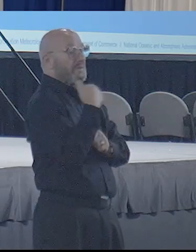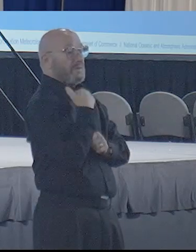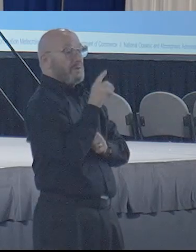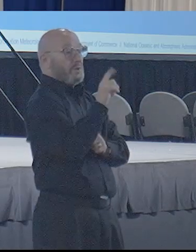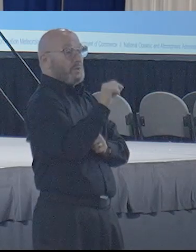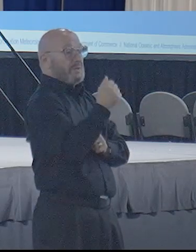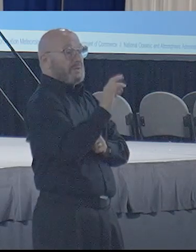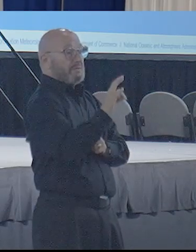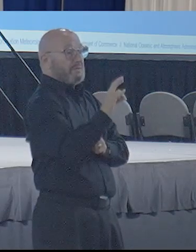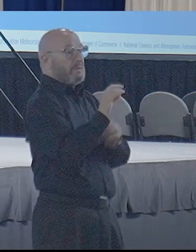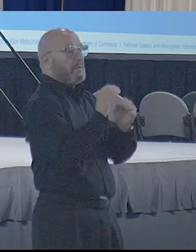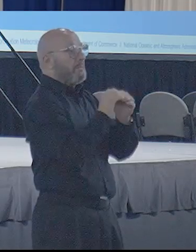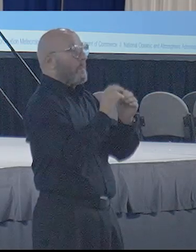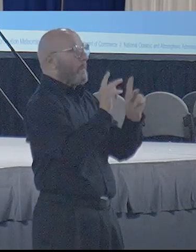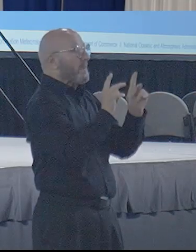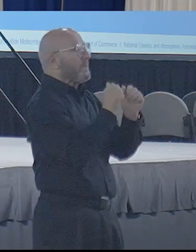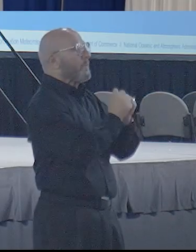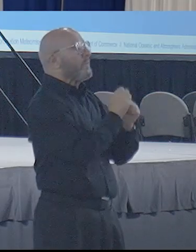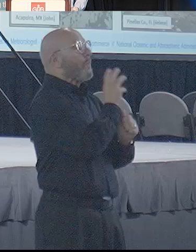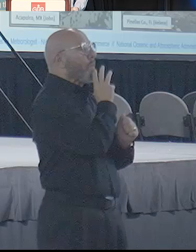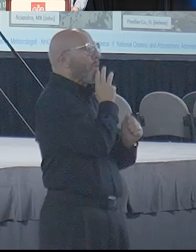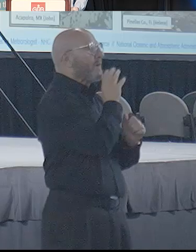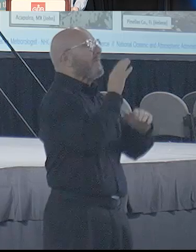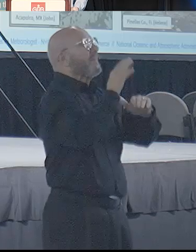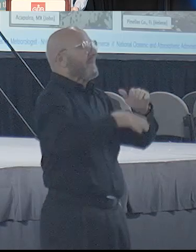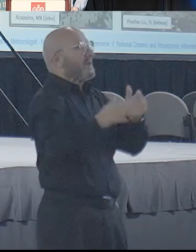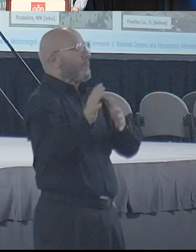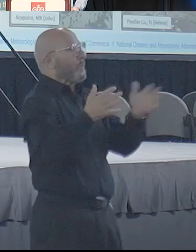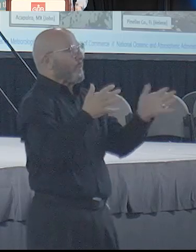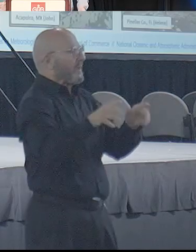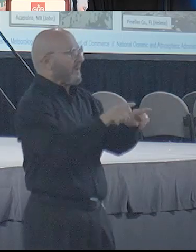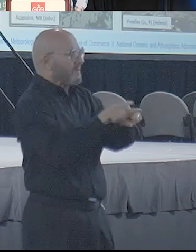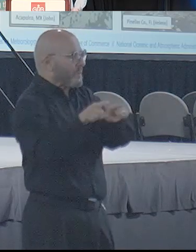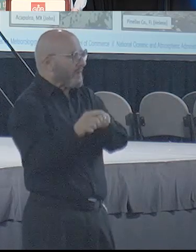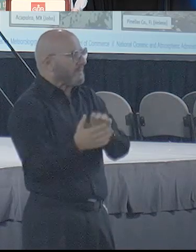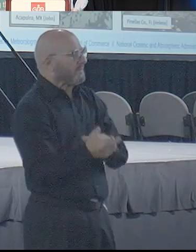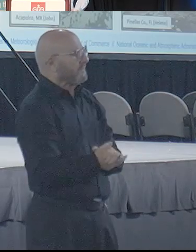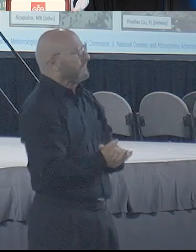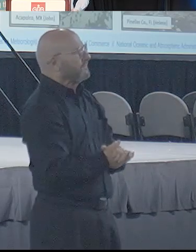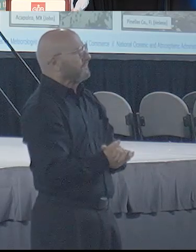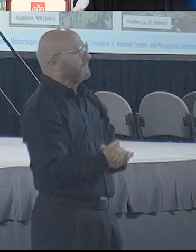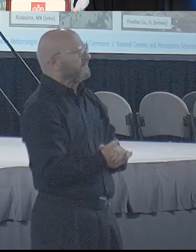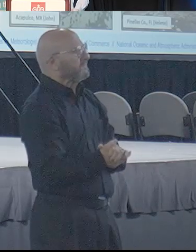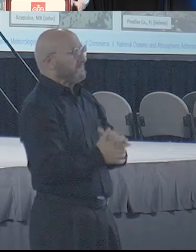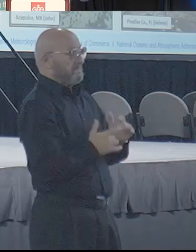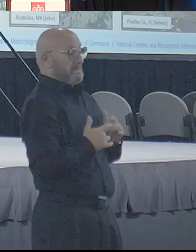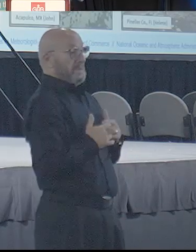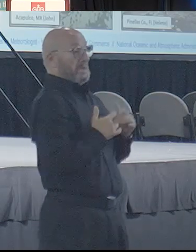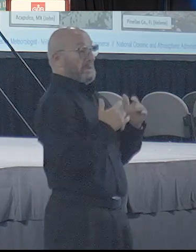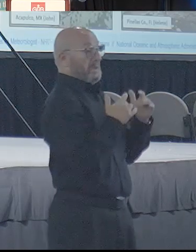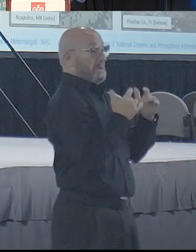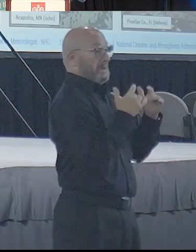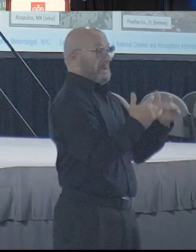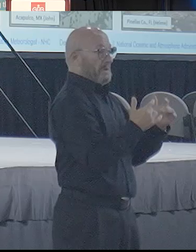2017 taking more people with water than wind as well. So specifically, water, and again,